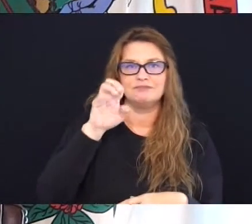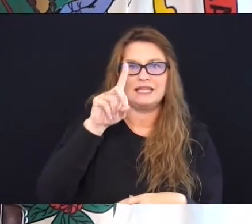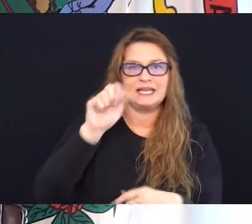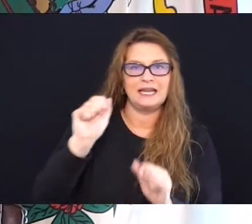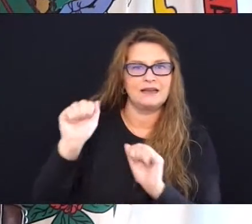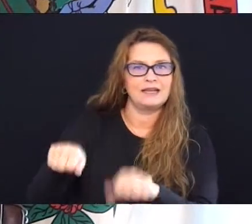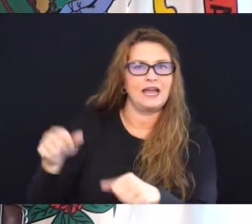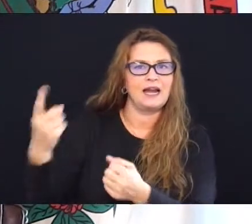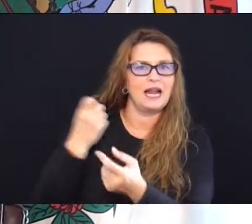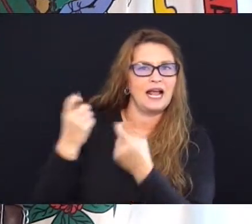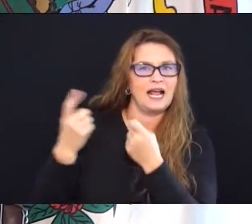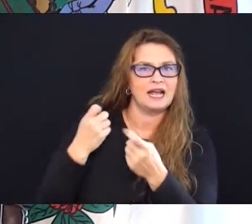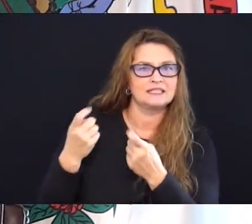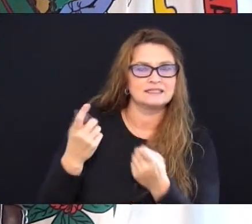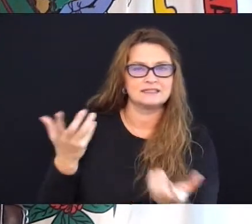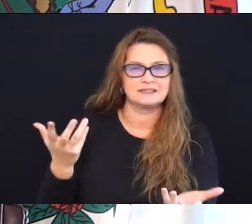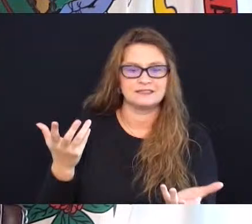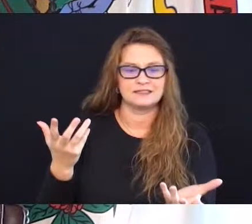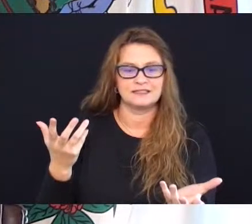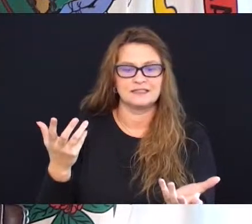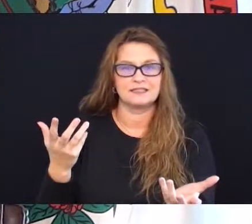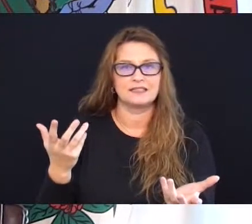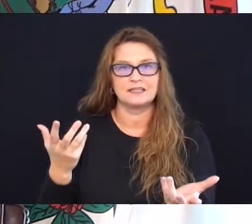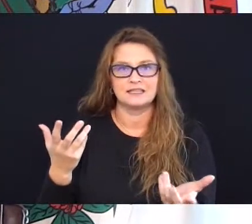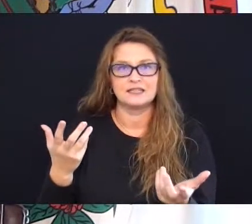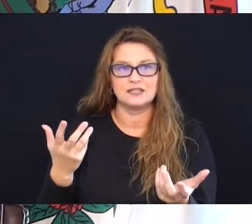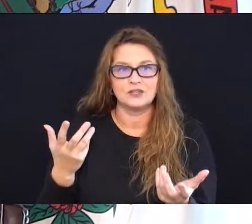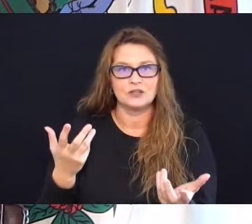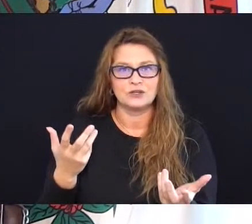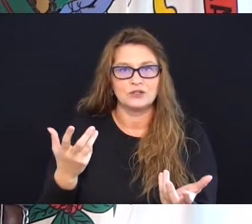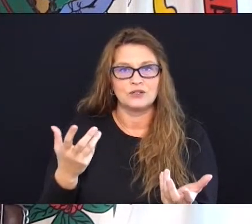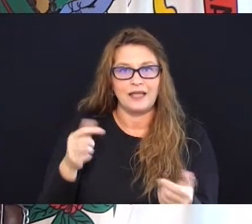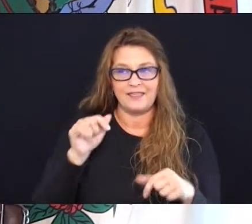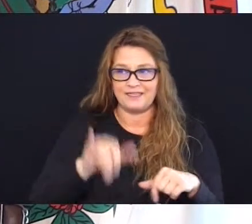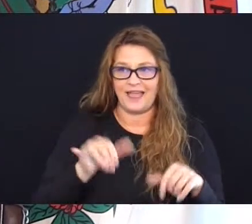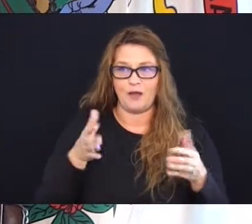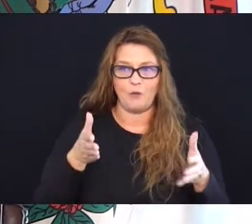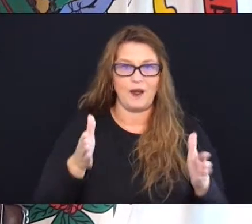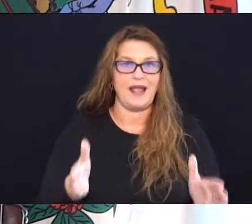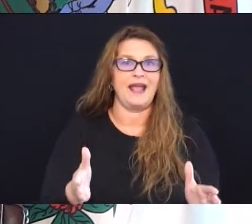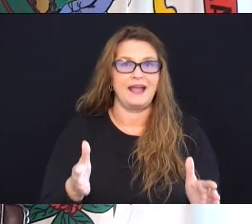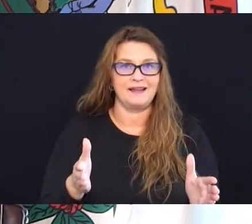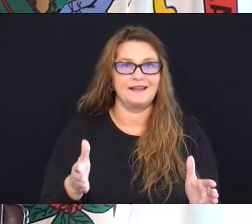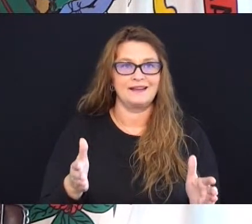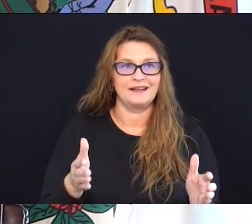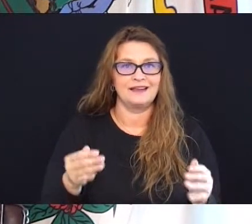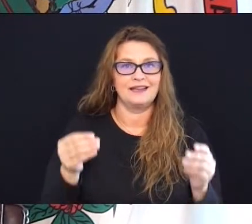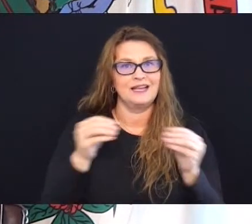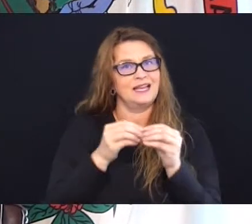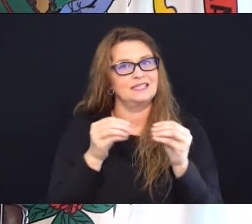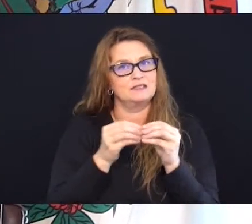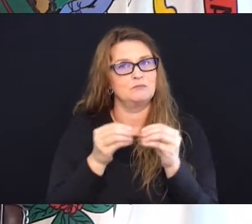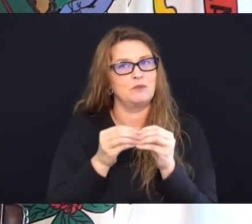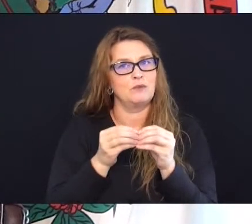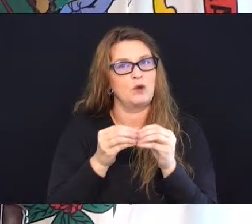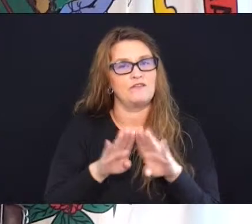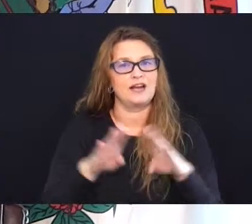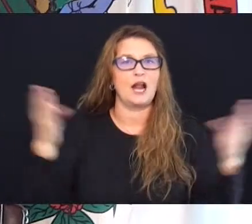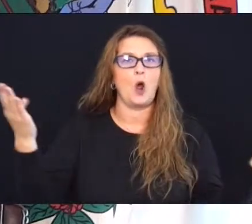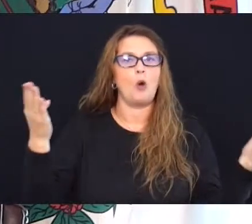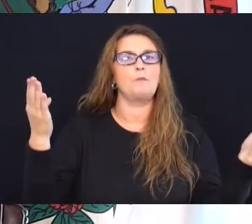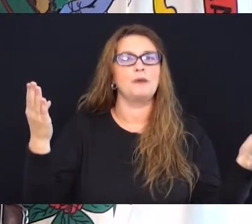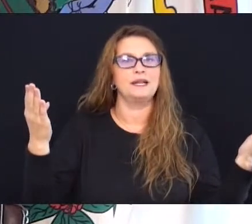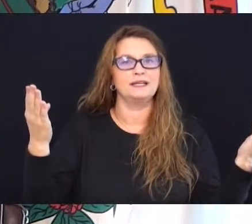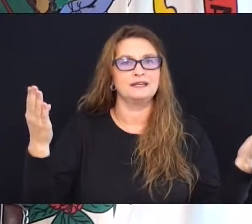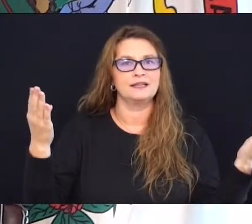ask, and we won't do it in a gotcha way. I mean, at least this way, we're doing it more in more